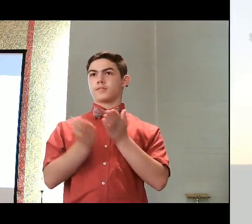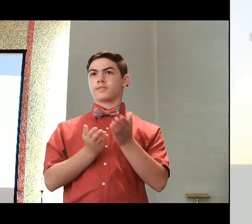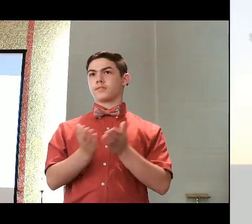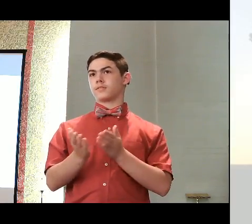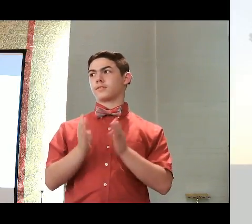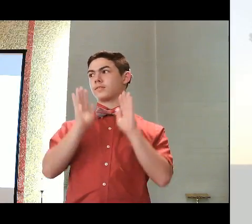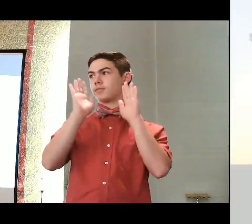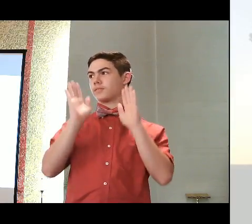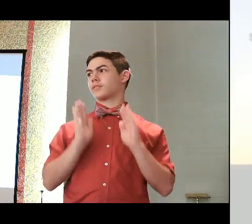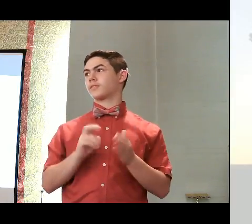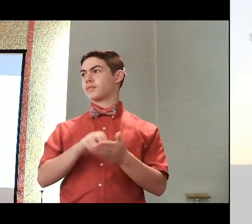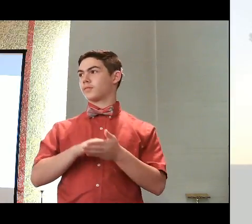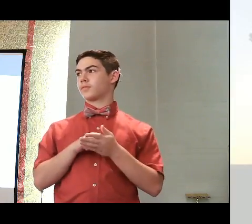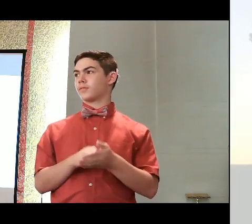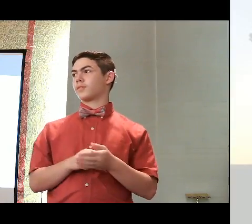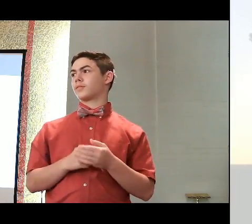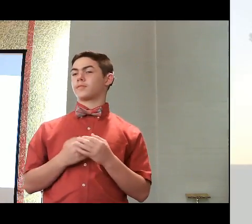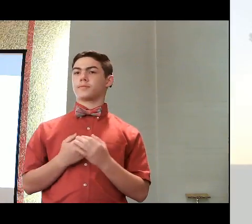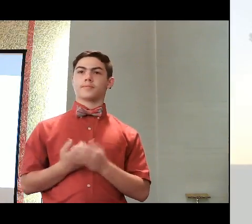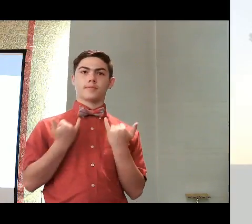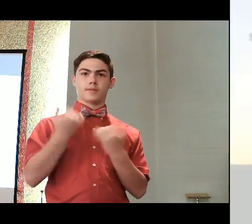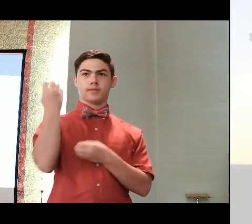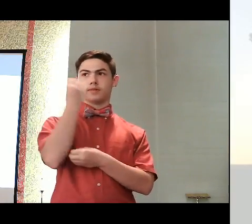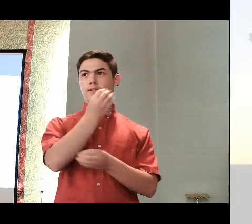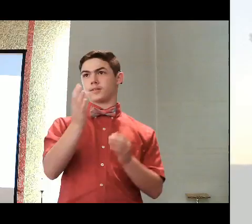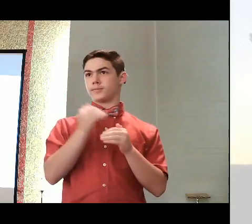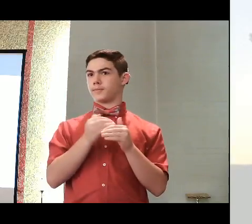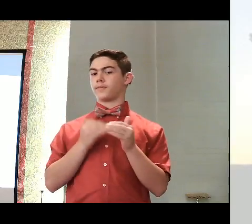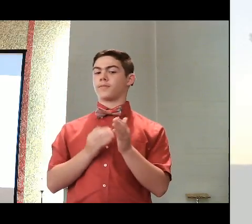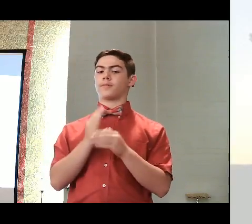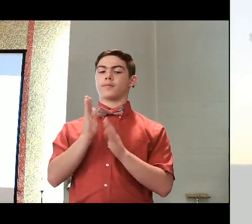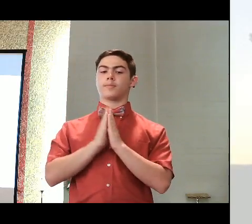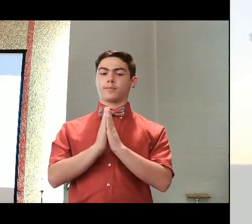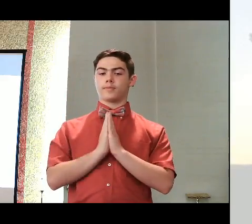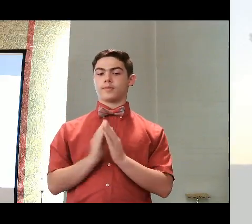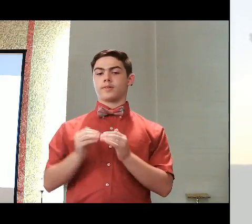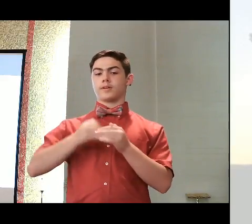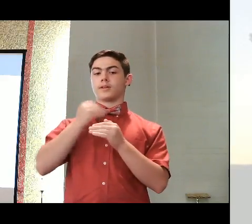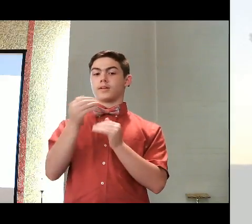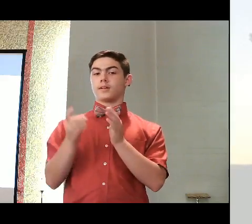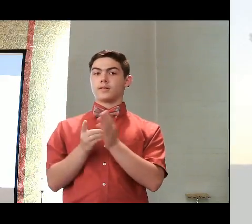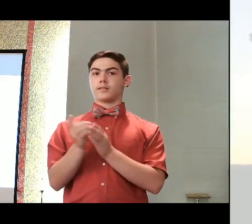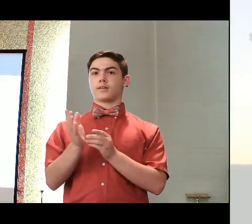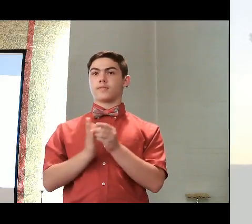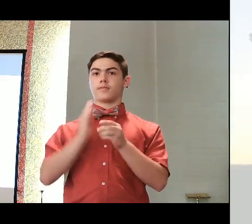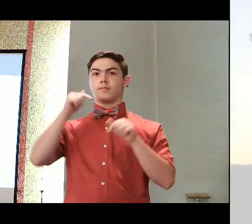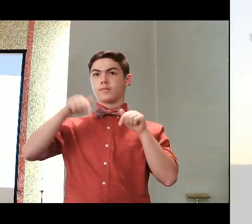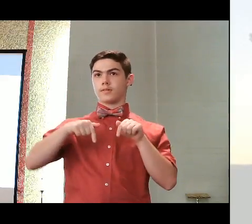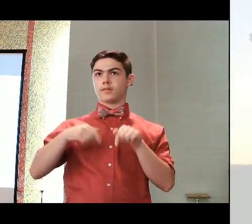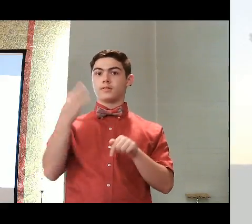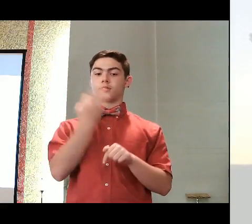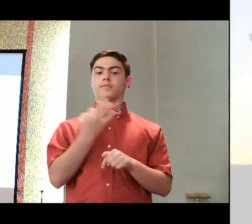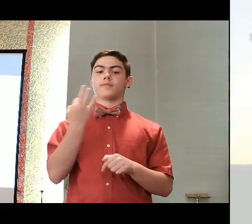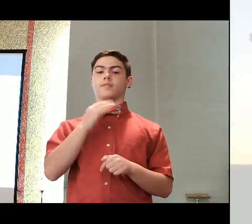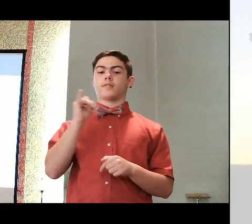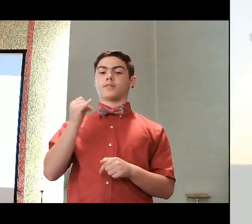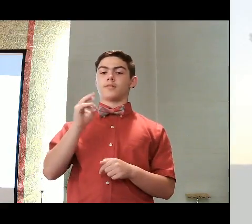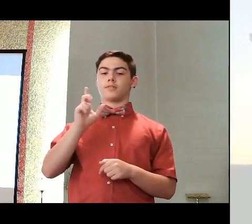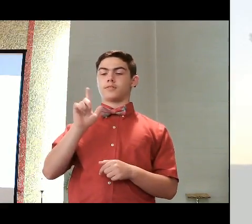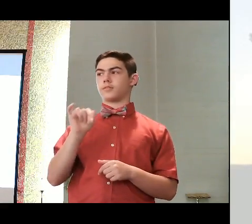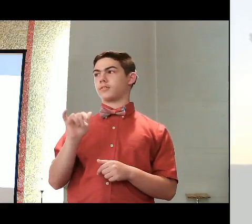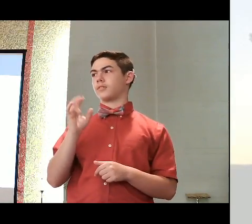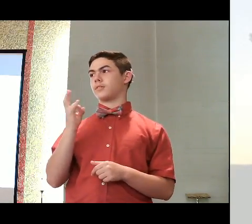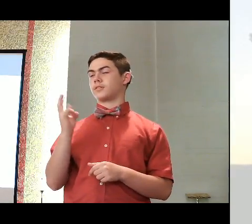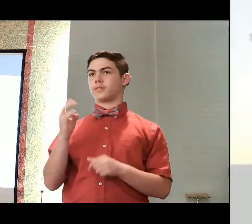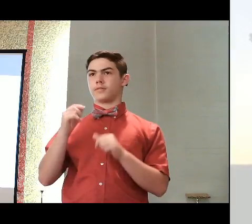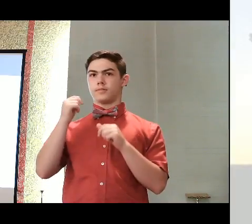Just have some opening announcements before we open up in prayer. Our next Devo will be this Friday, July 7th. So as always, come early, ready